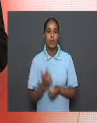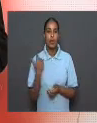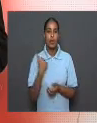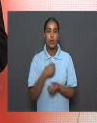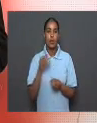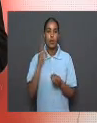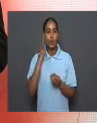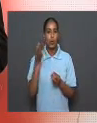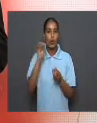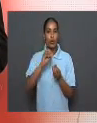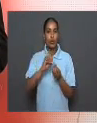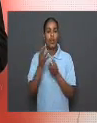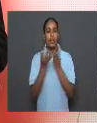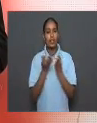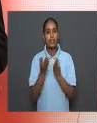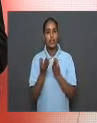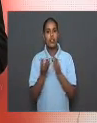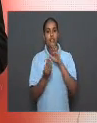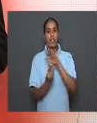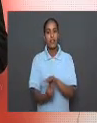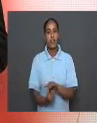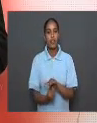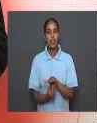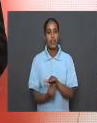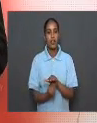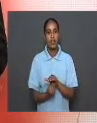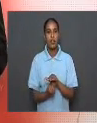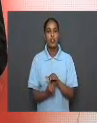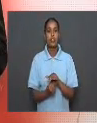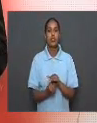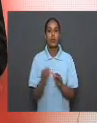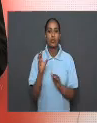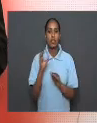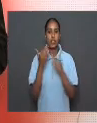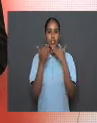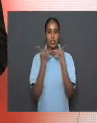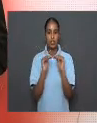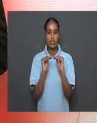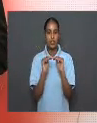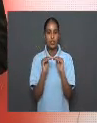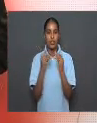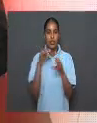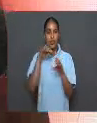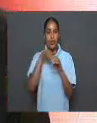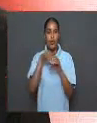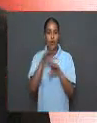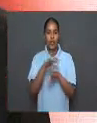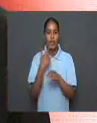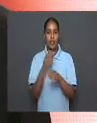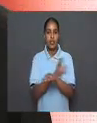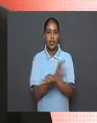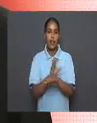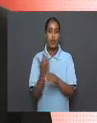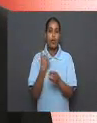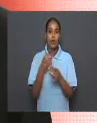will also explain the effect of concentration on a cell.